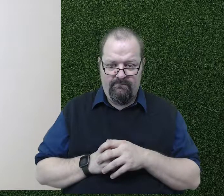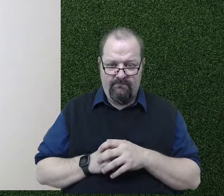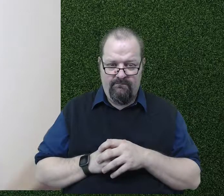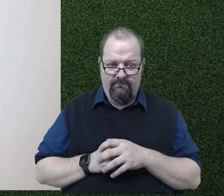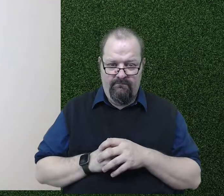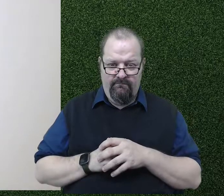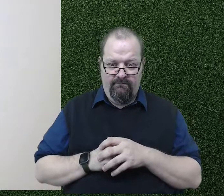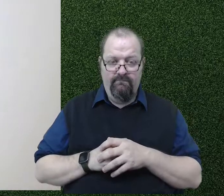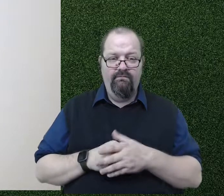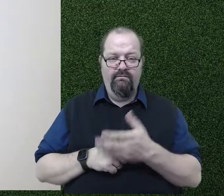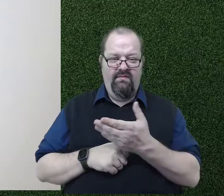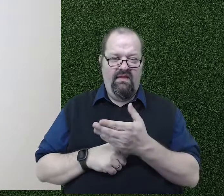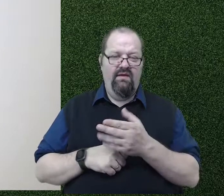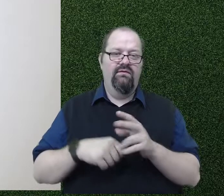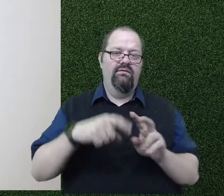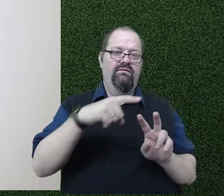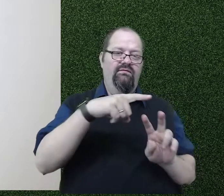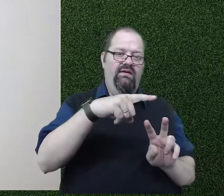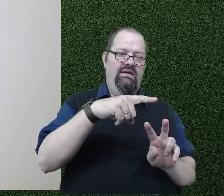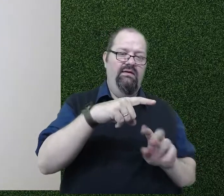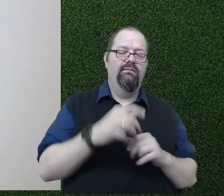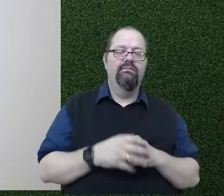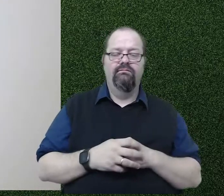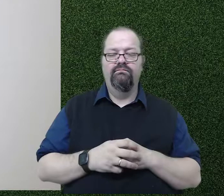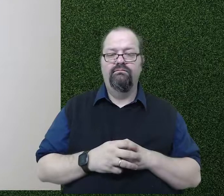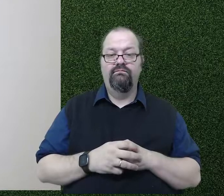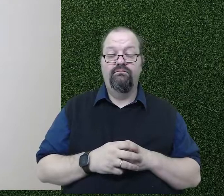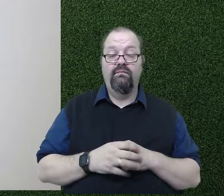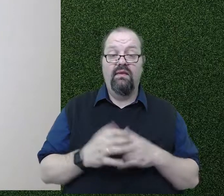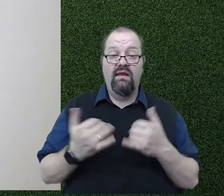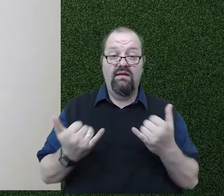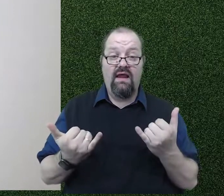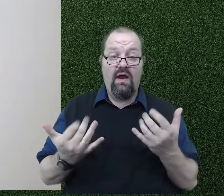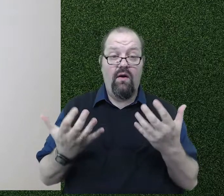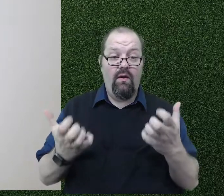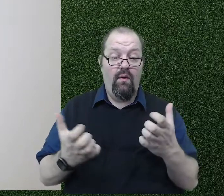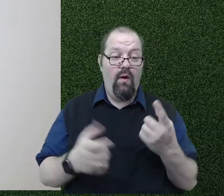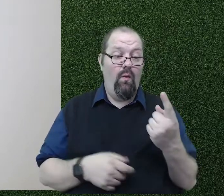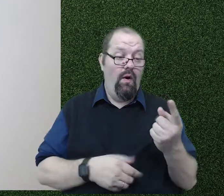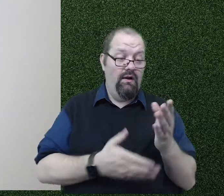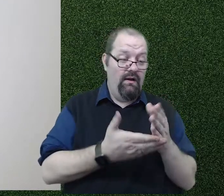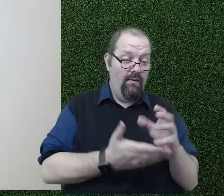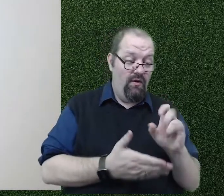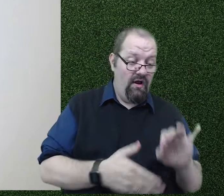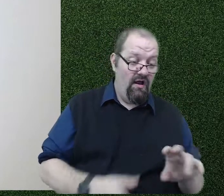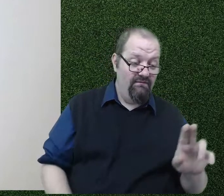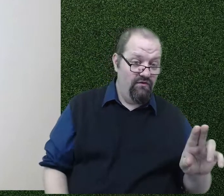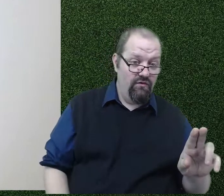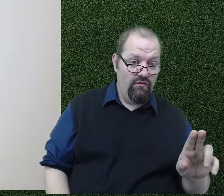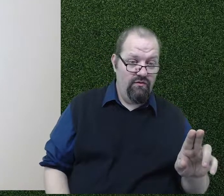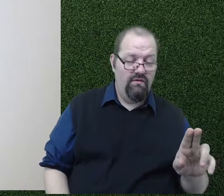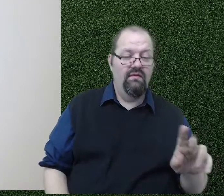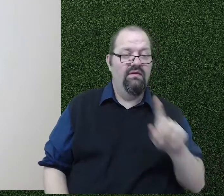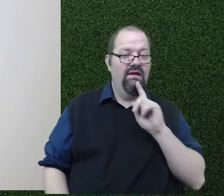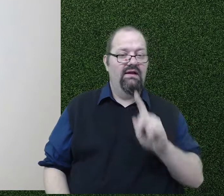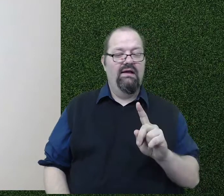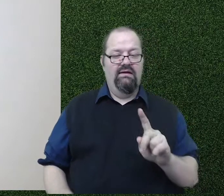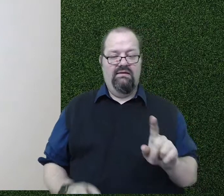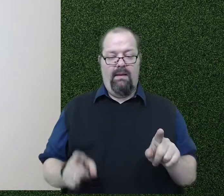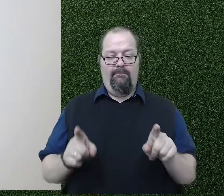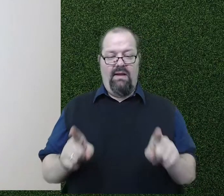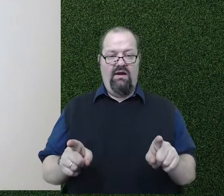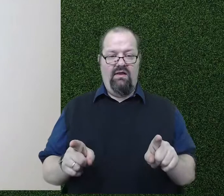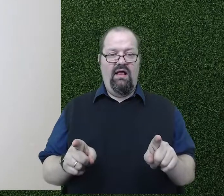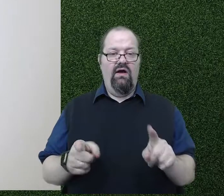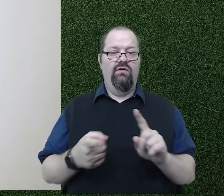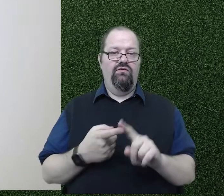And that's the vector v. So I want one component of u that's parallel to v and another component